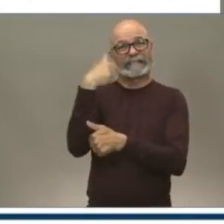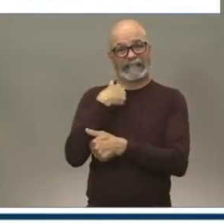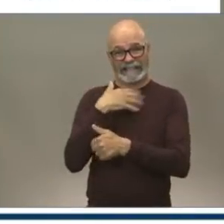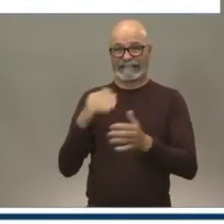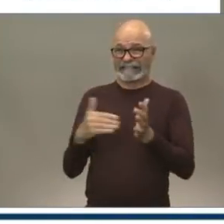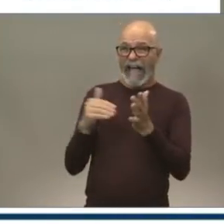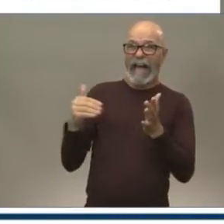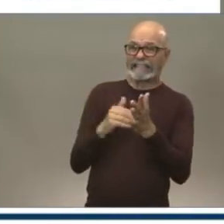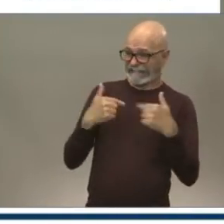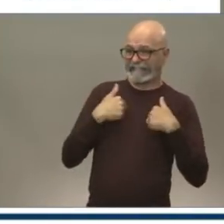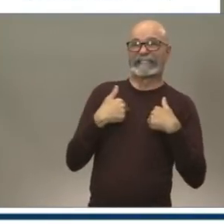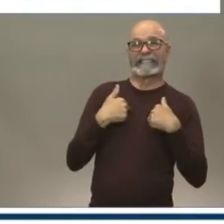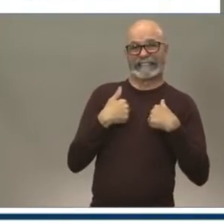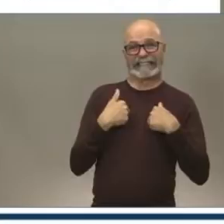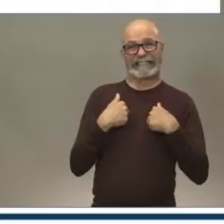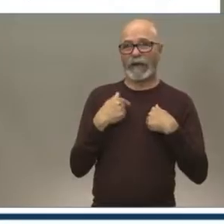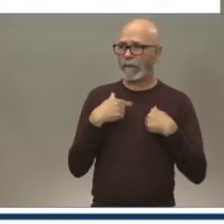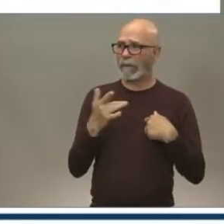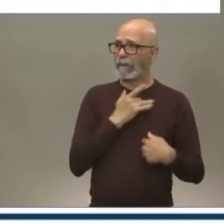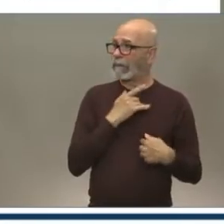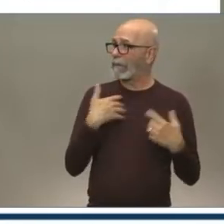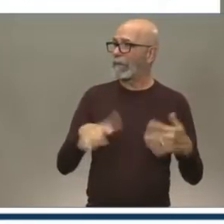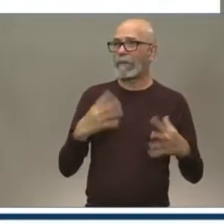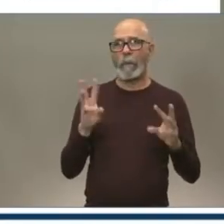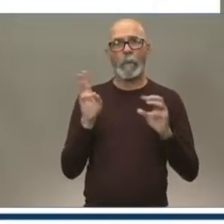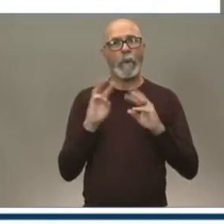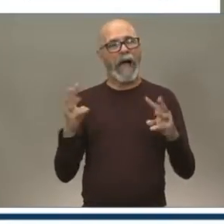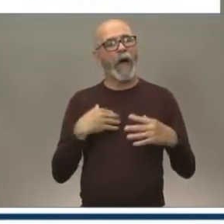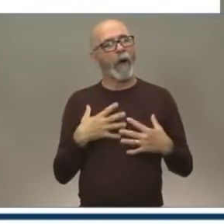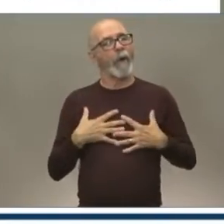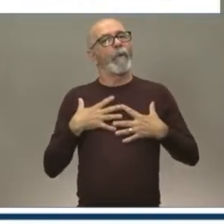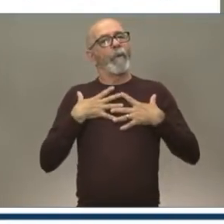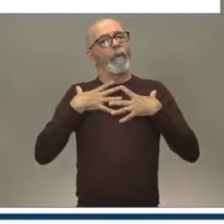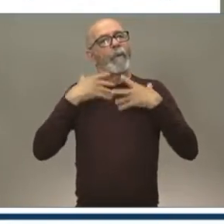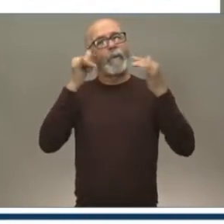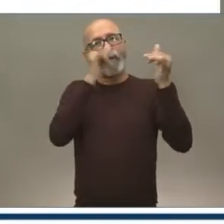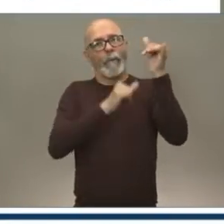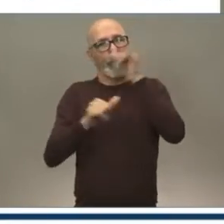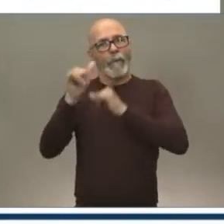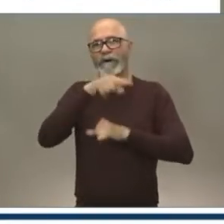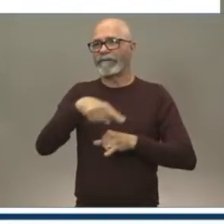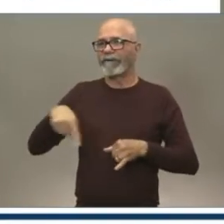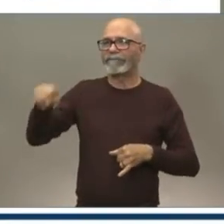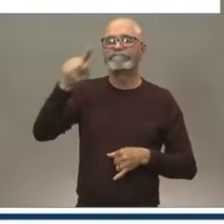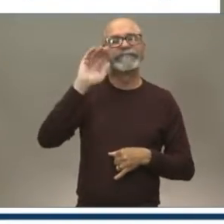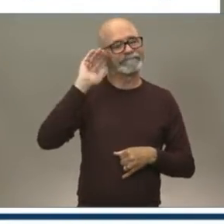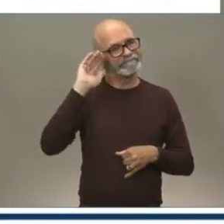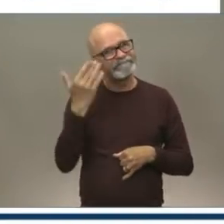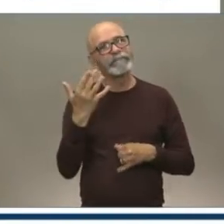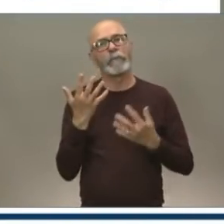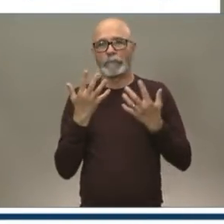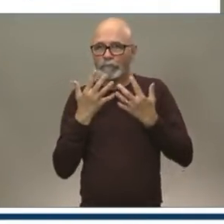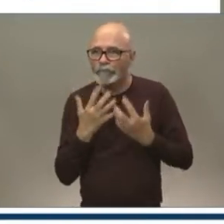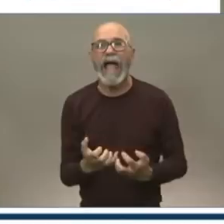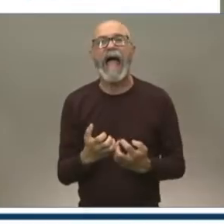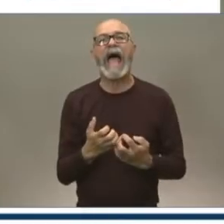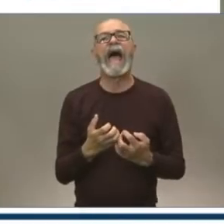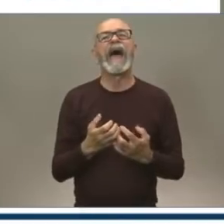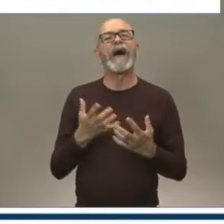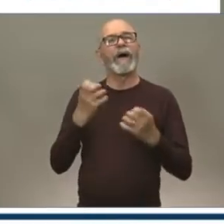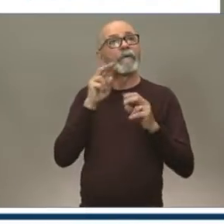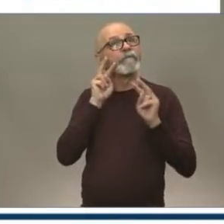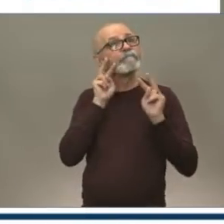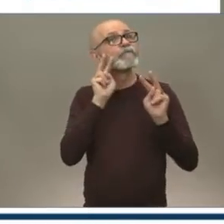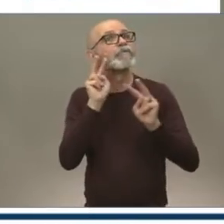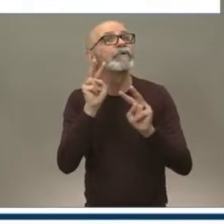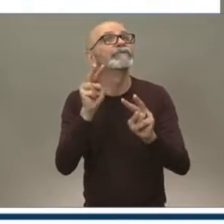tremendously encouraging to me, and it gives me lots of hope about our way out of COVID-19 here in Nova